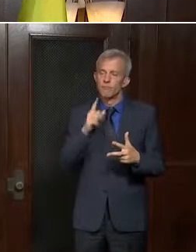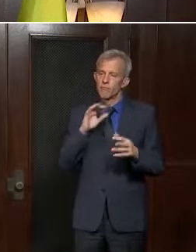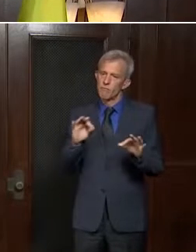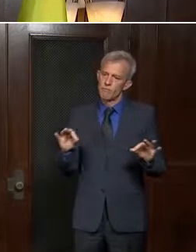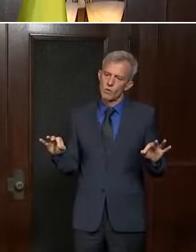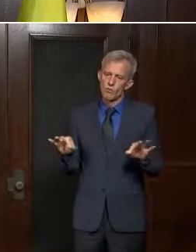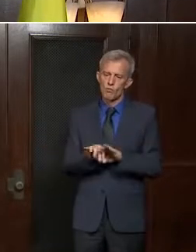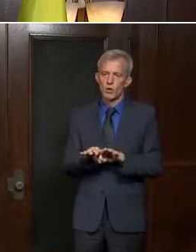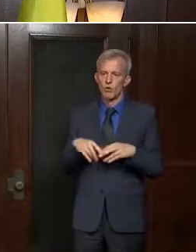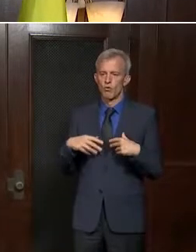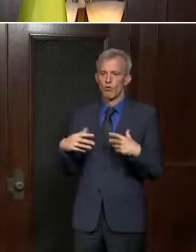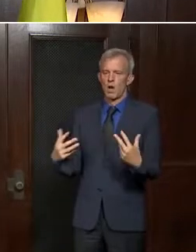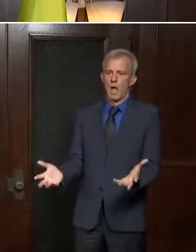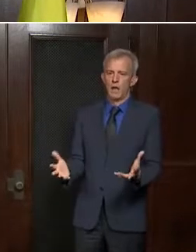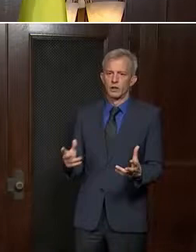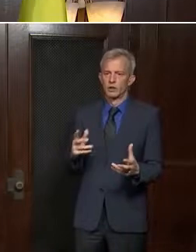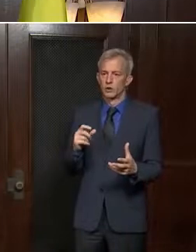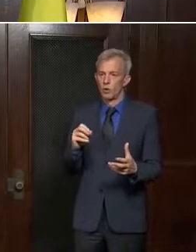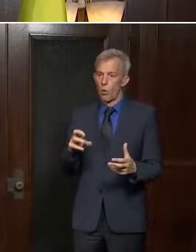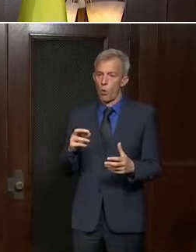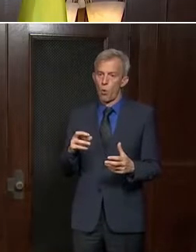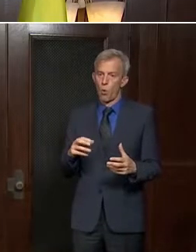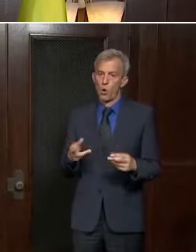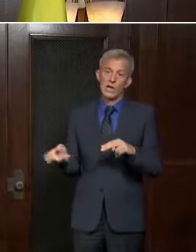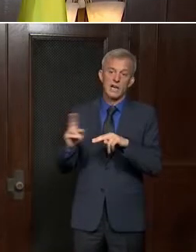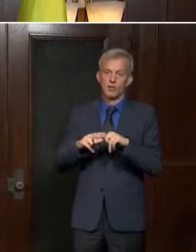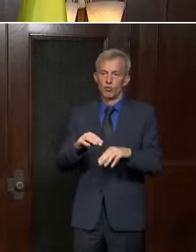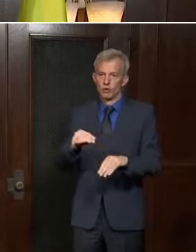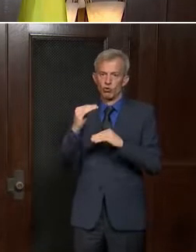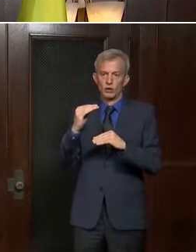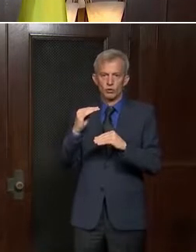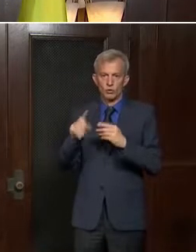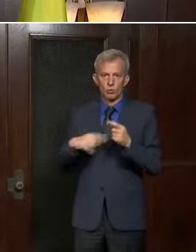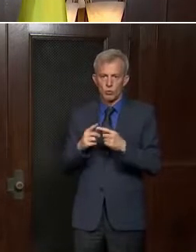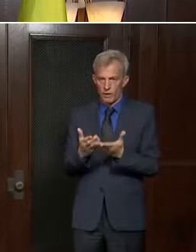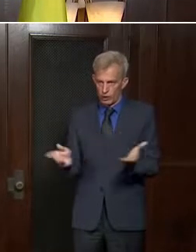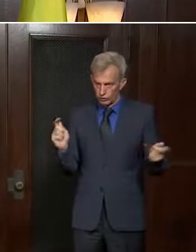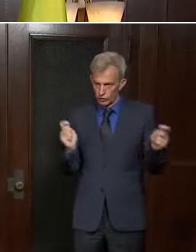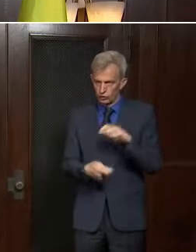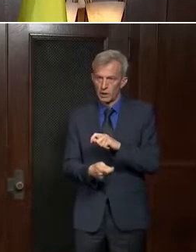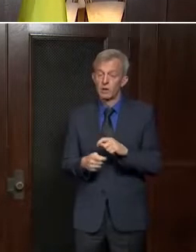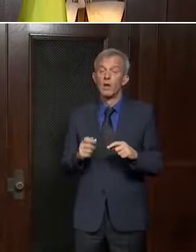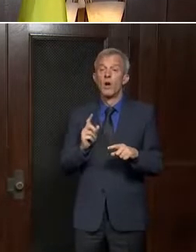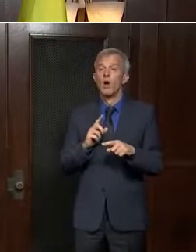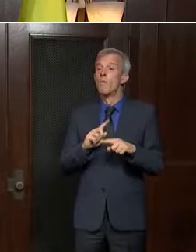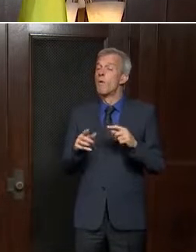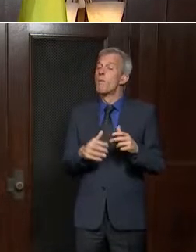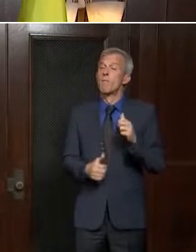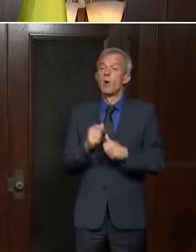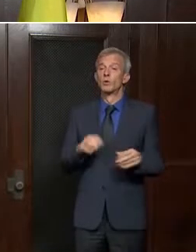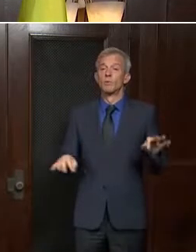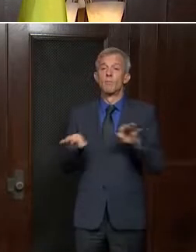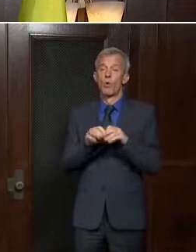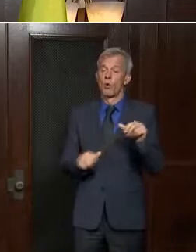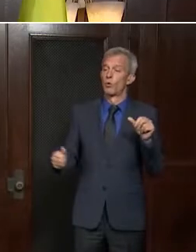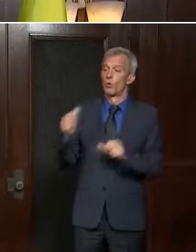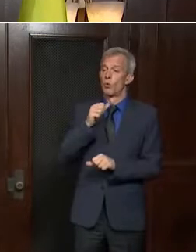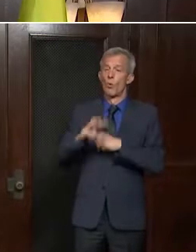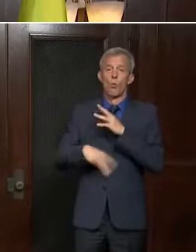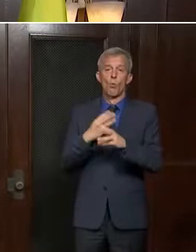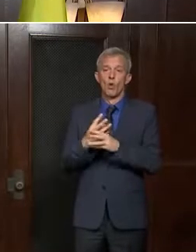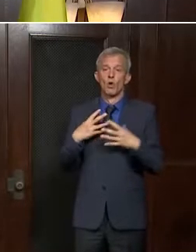or tighten restrictions as things change. But most importantly, as the head of the World Health Organization said